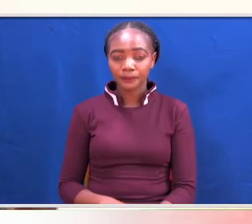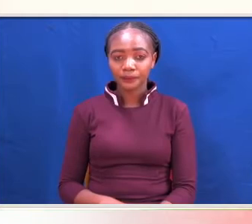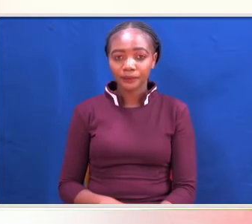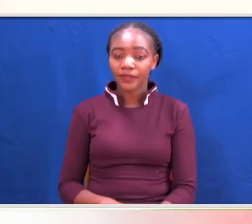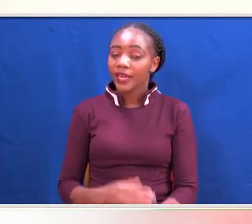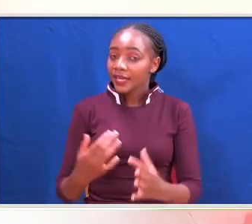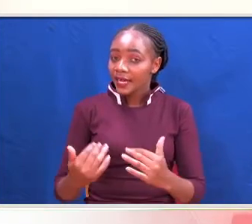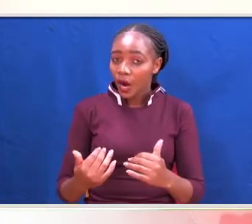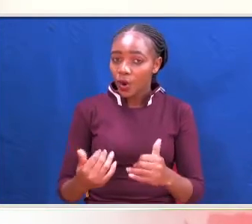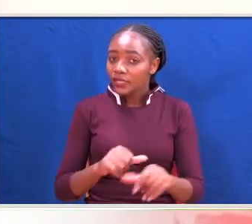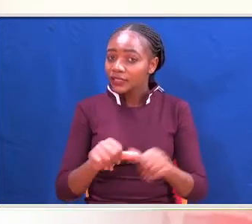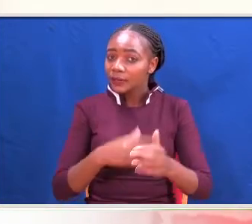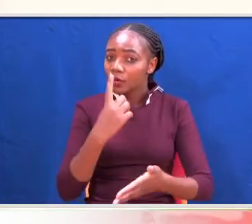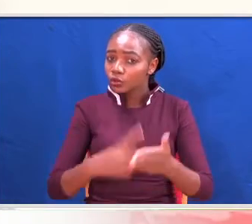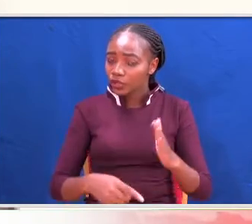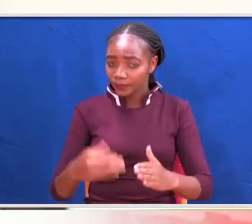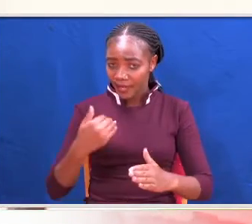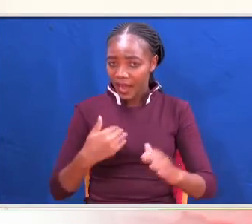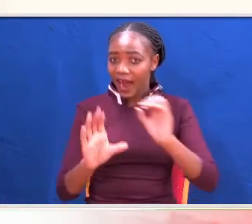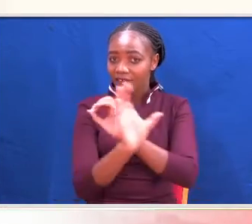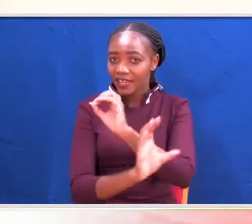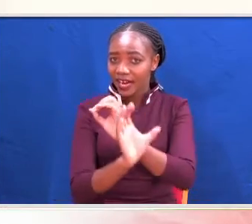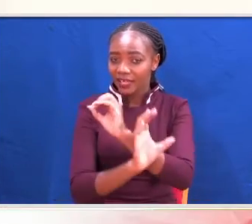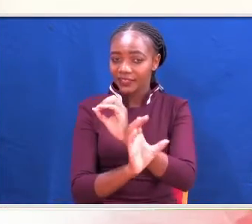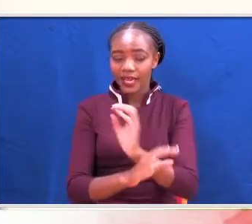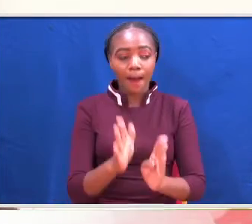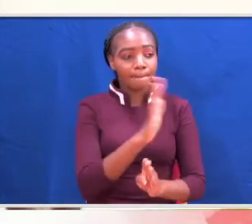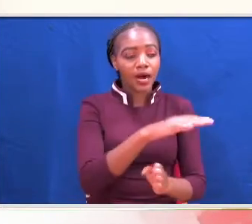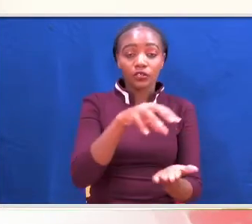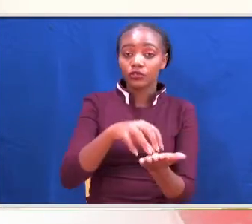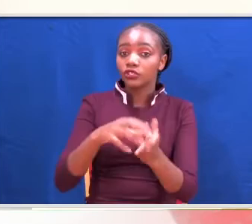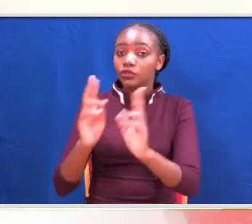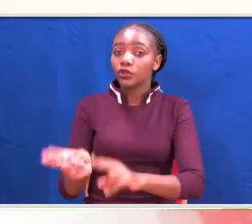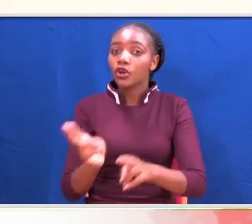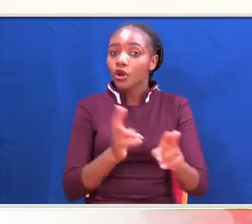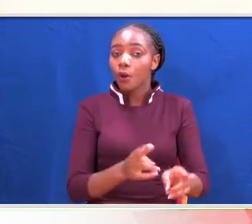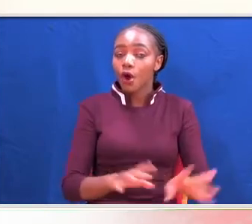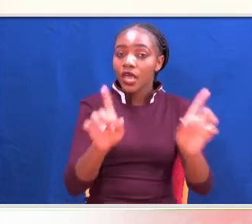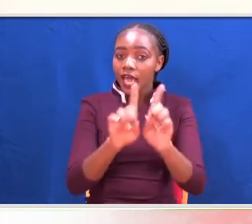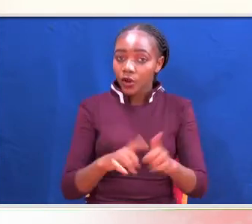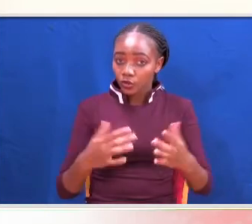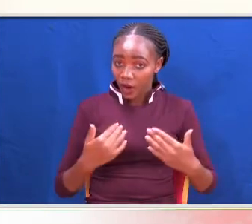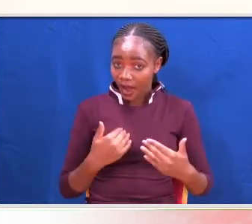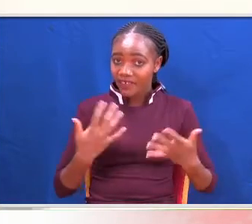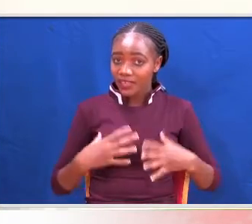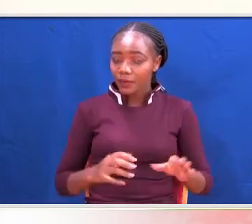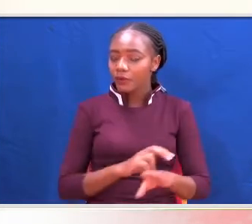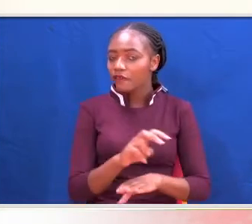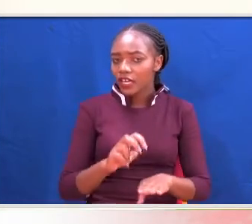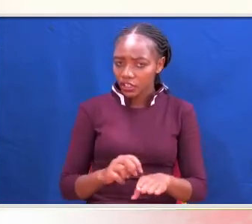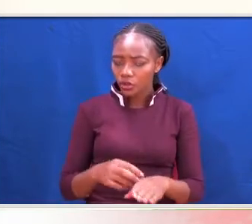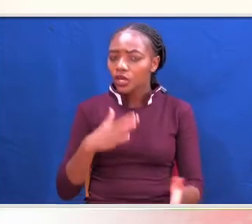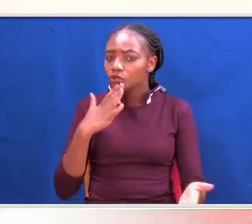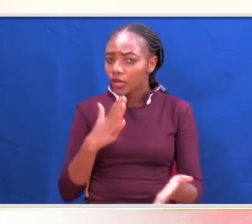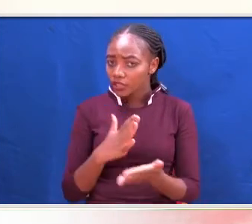It is about bringing a country back on track. It is about bringing the people of a nation to